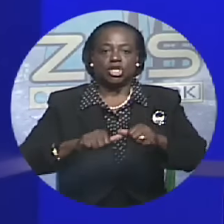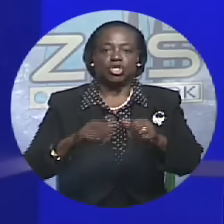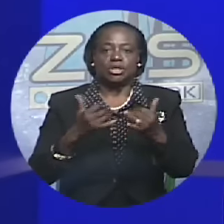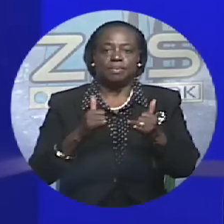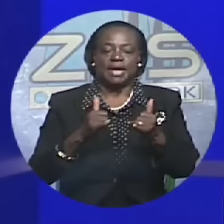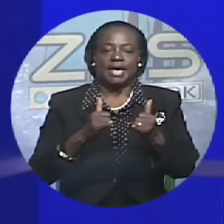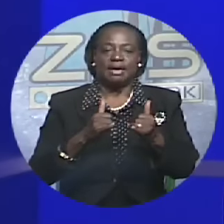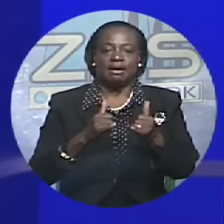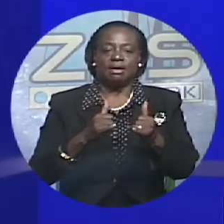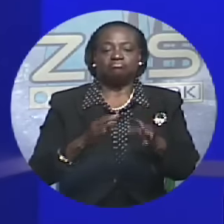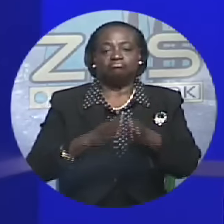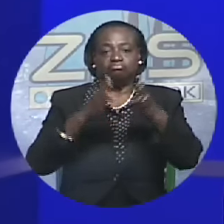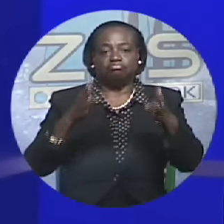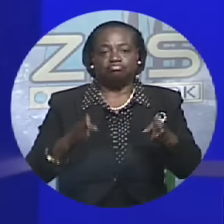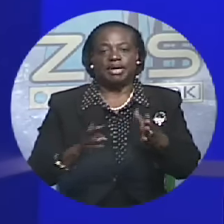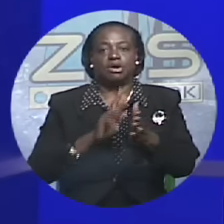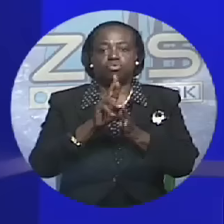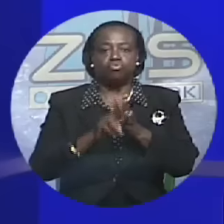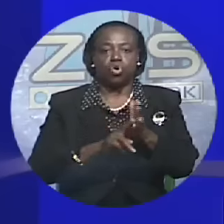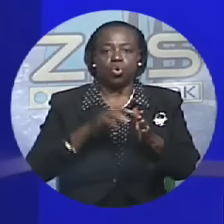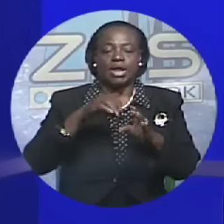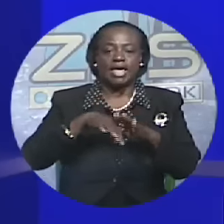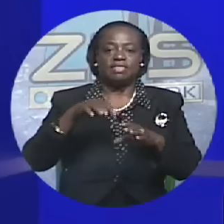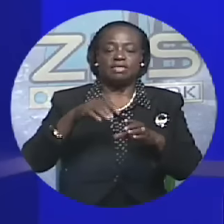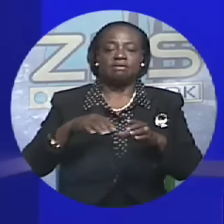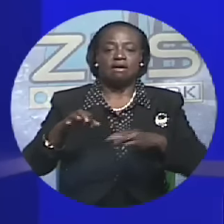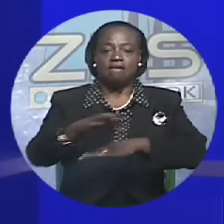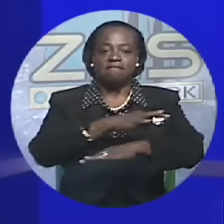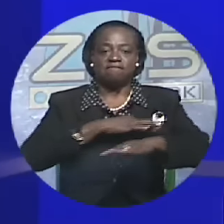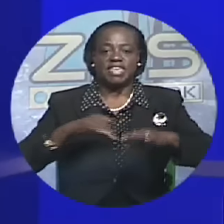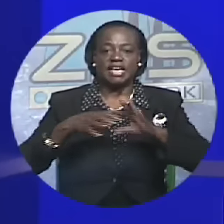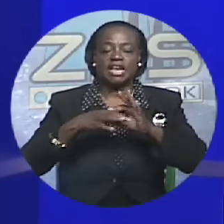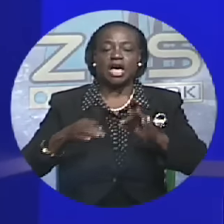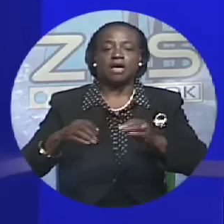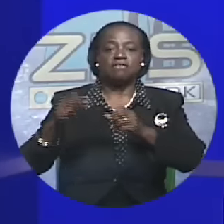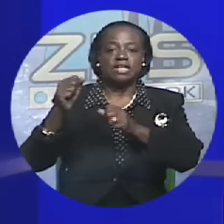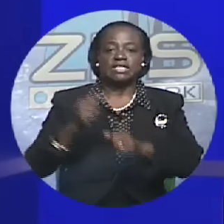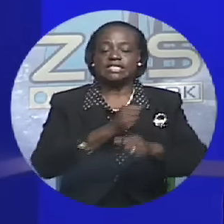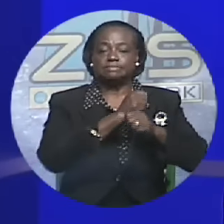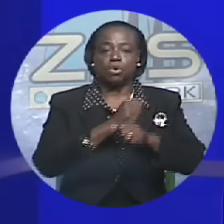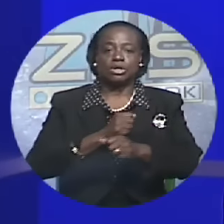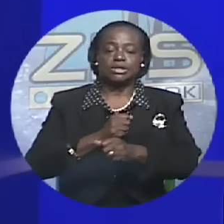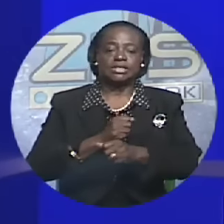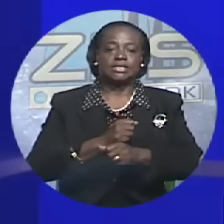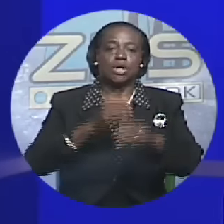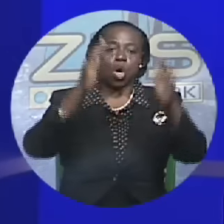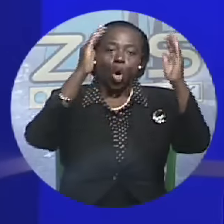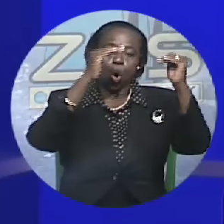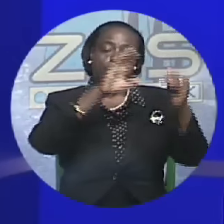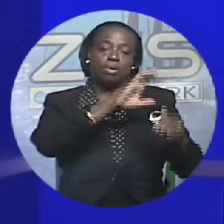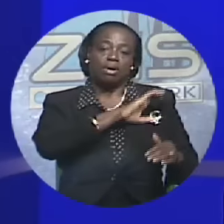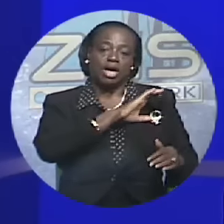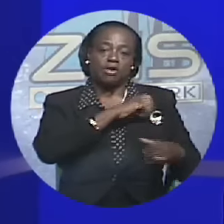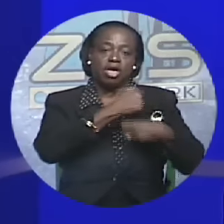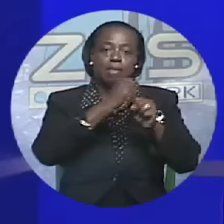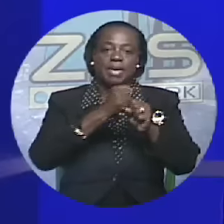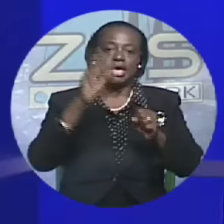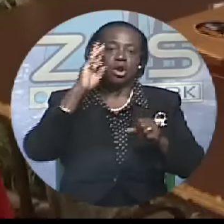local sports community. And tonight, Kelsey Johnson introduces us to Hope Curry, who has made her own bit of